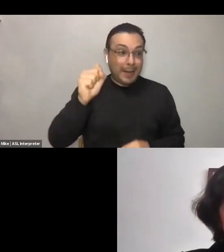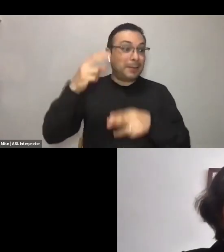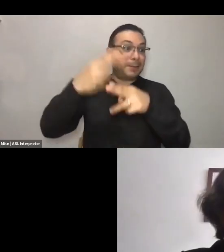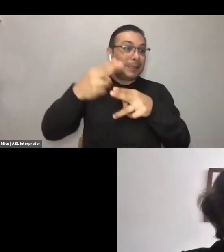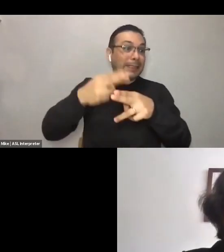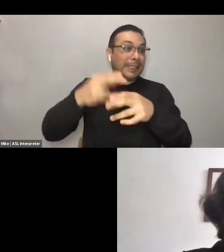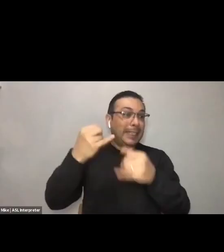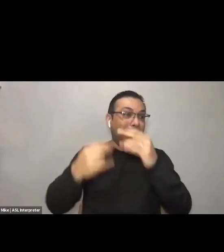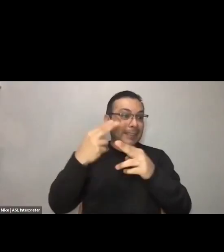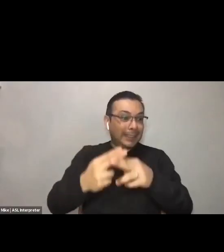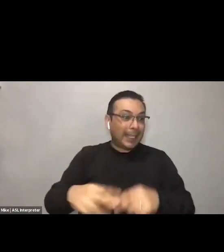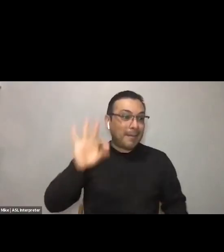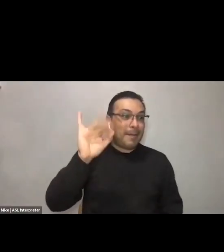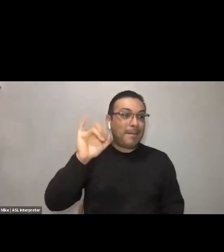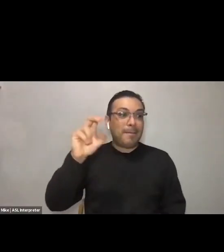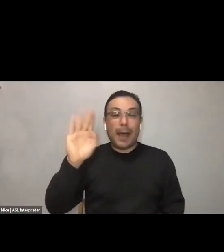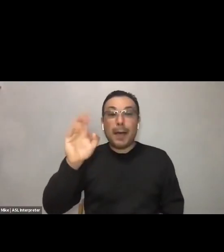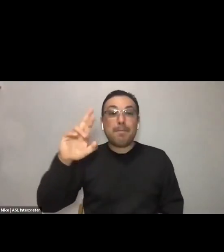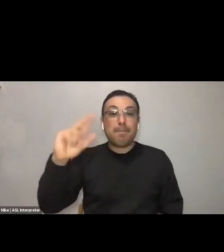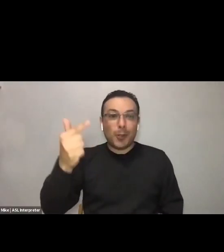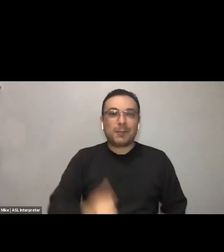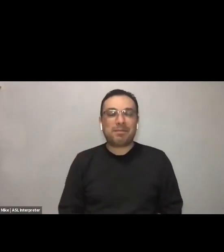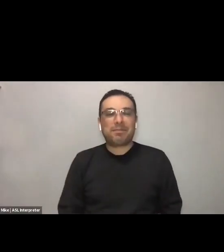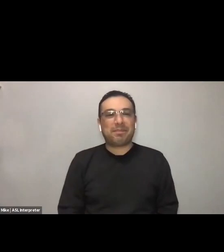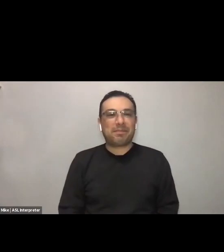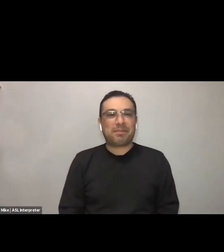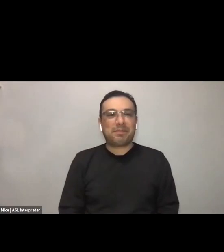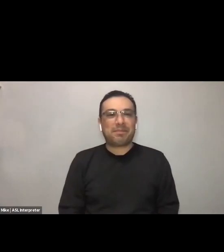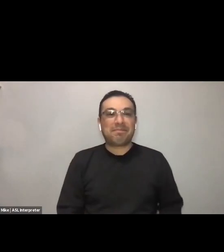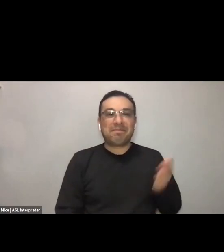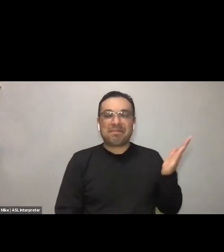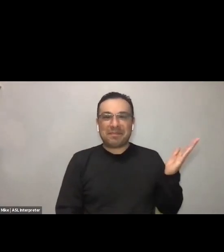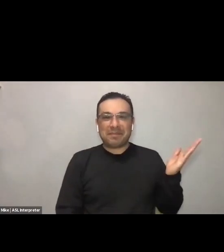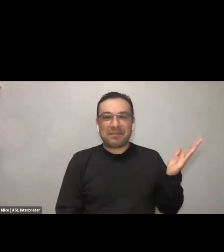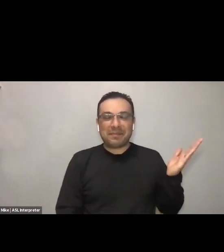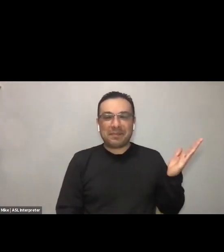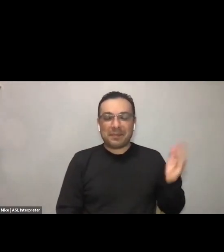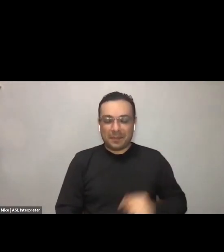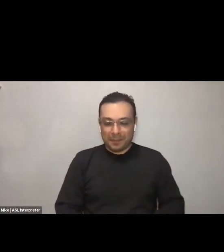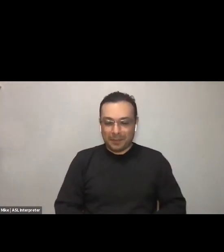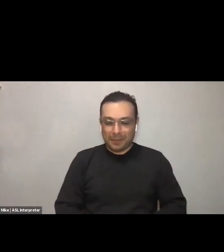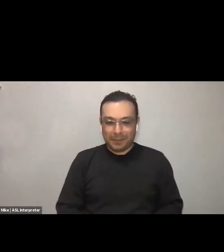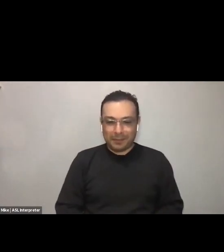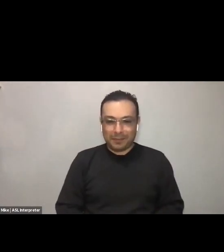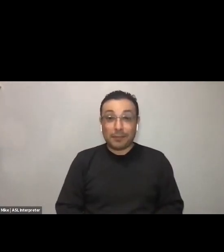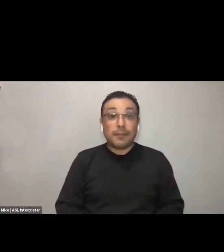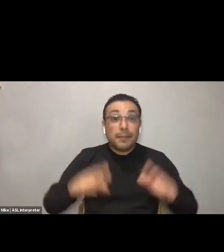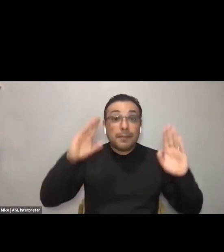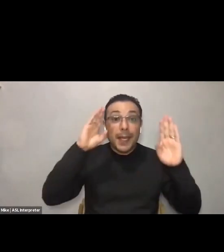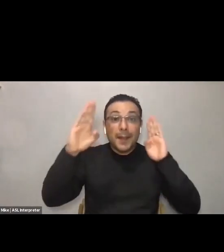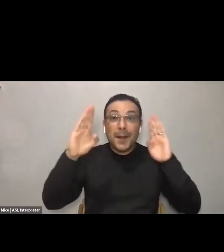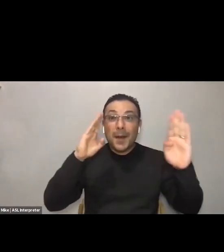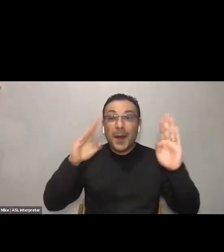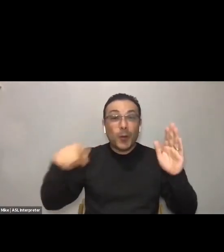Good morning, everyone. Thank you so much for joining us. We have a great panel discussion for today.